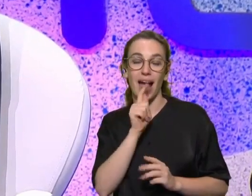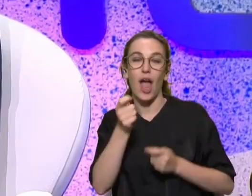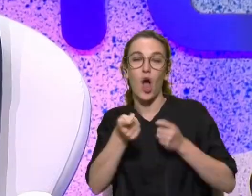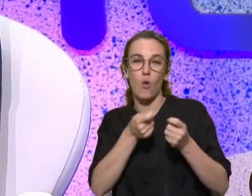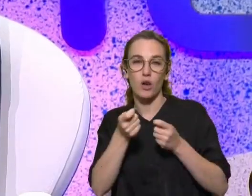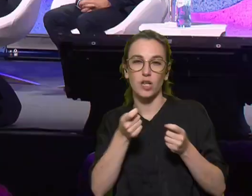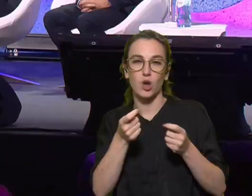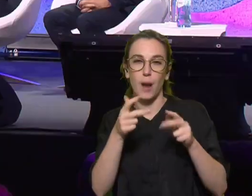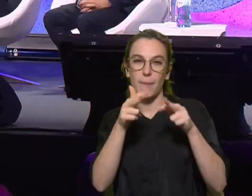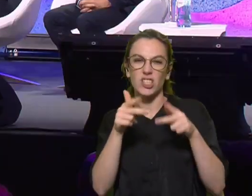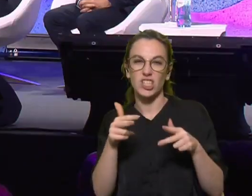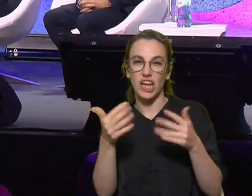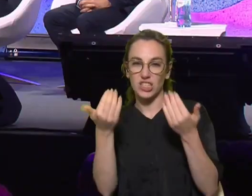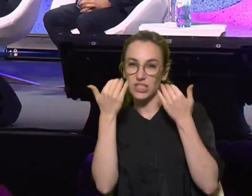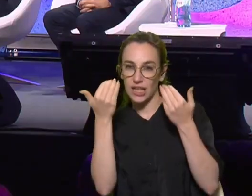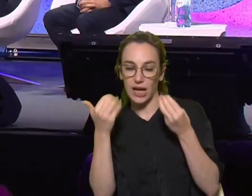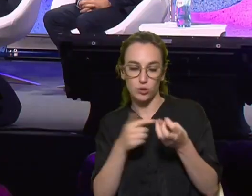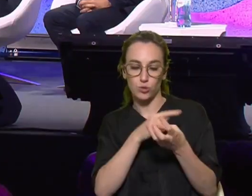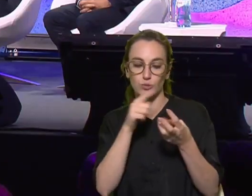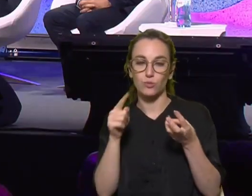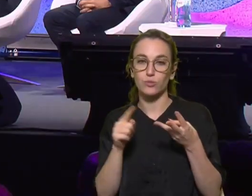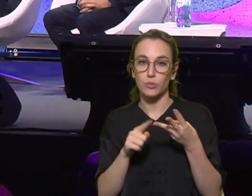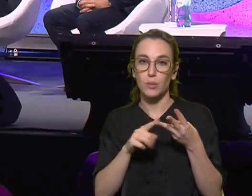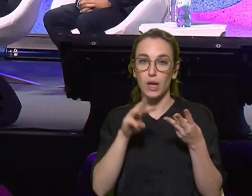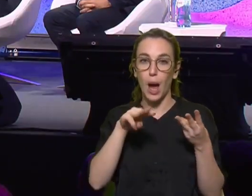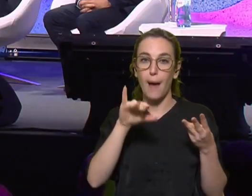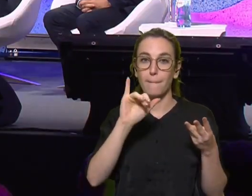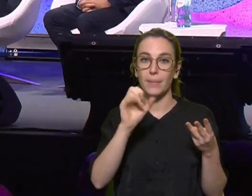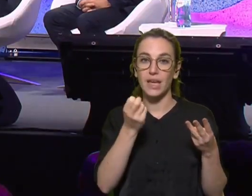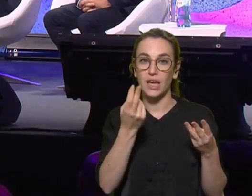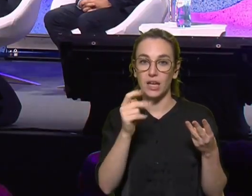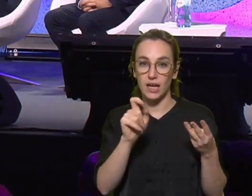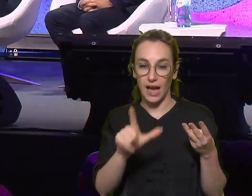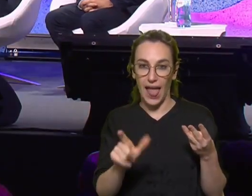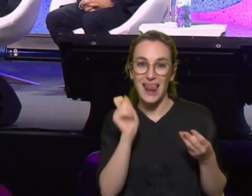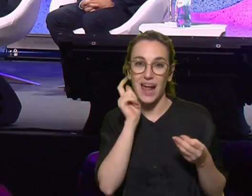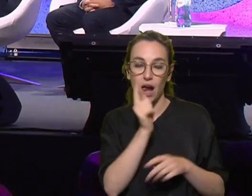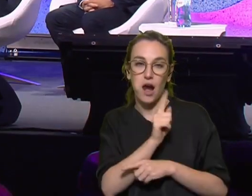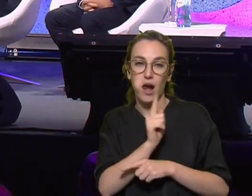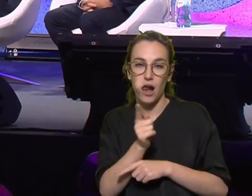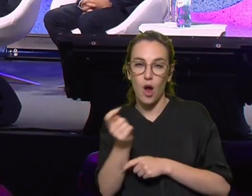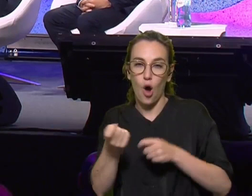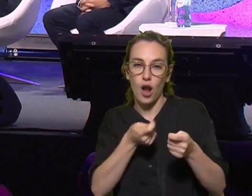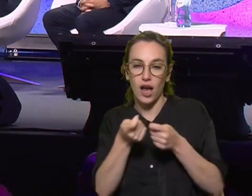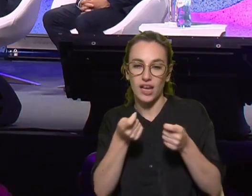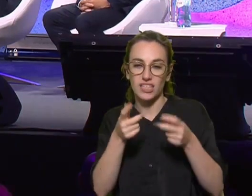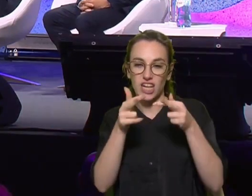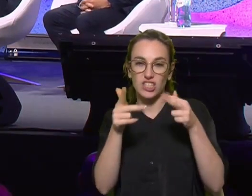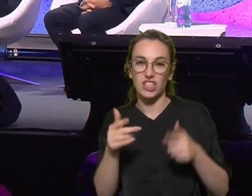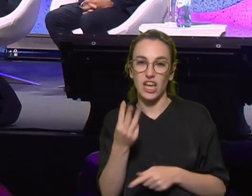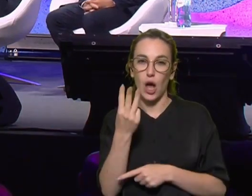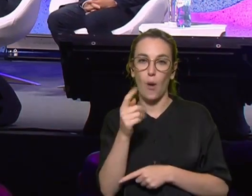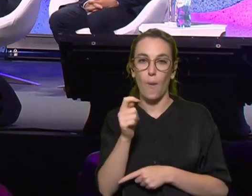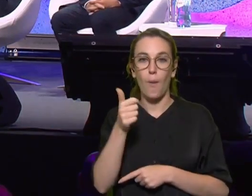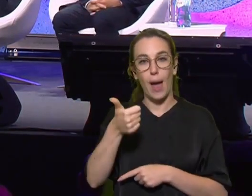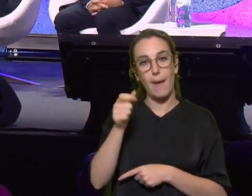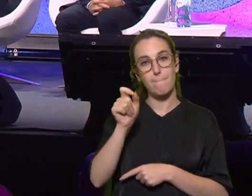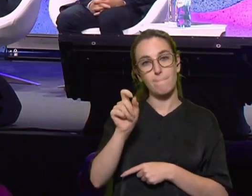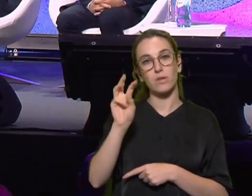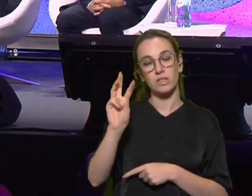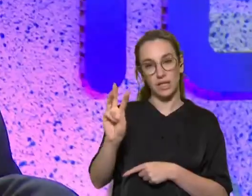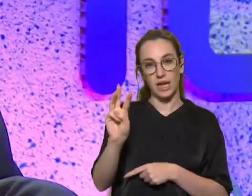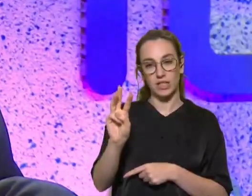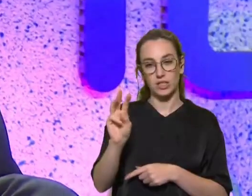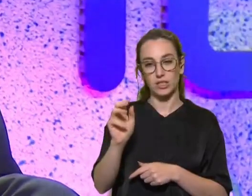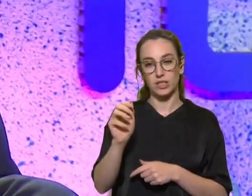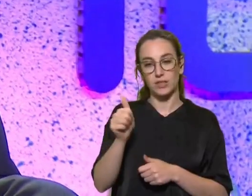He is the coordinator of the data strategy, Miguel Correa, and or rather we have Graça